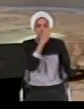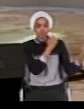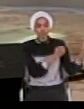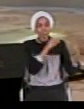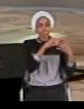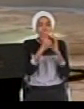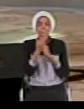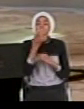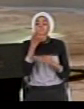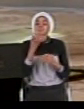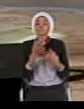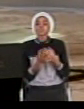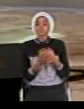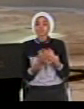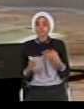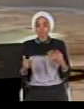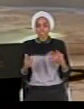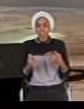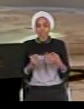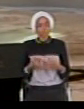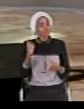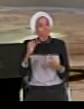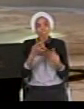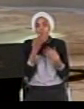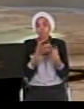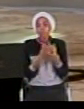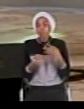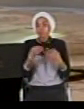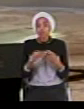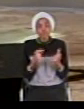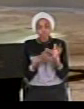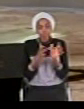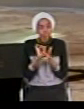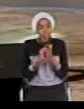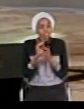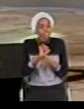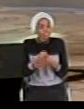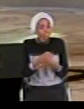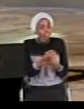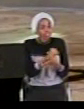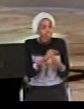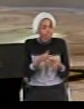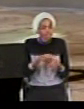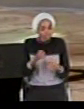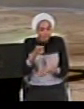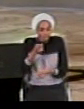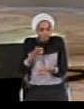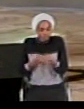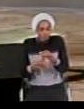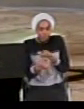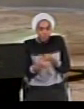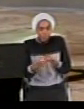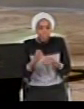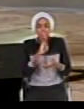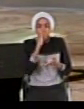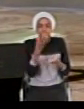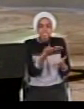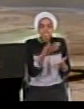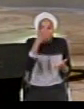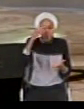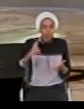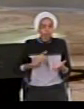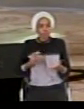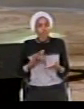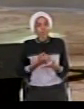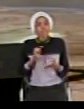blood of Christ that is shed as our substitute in his death for us that has